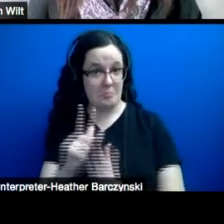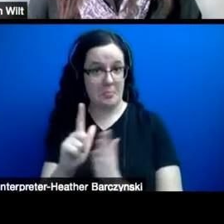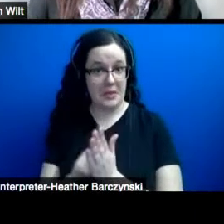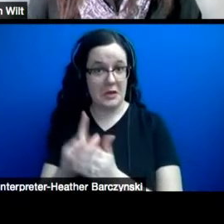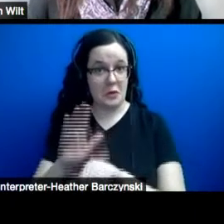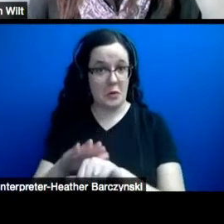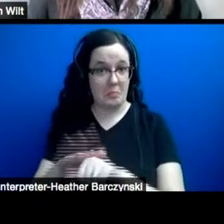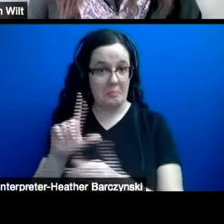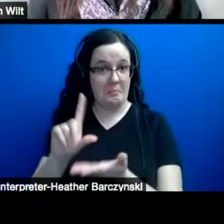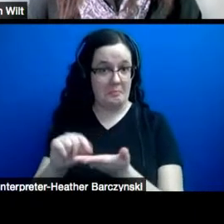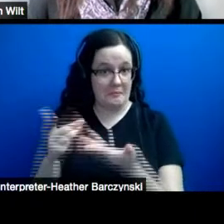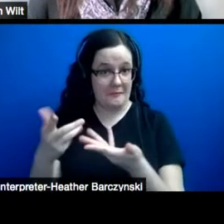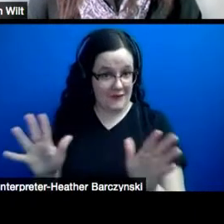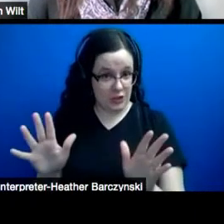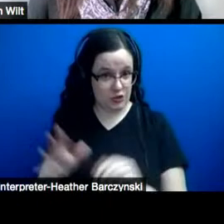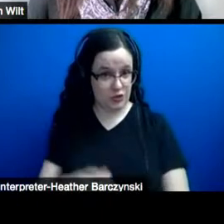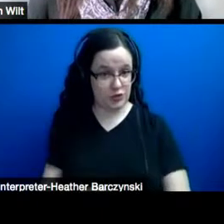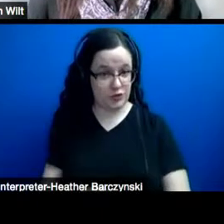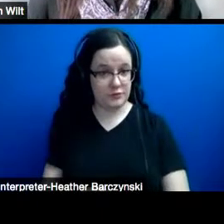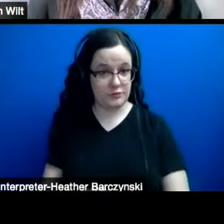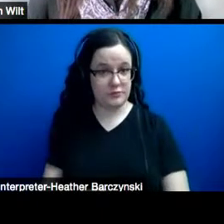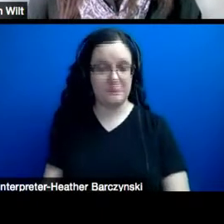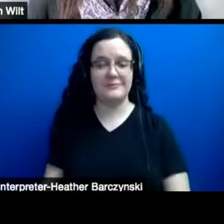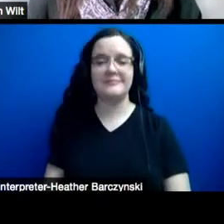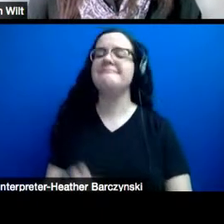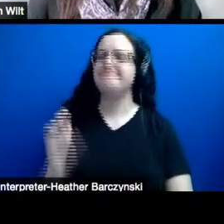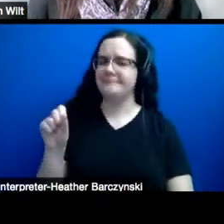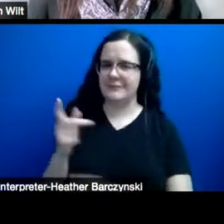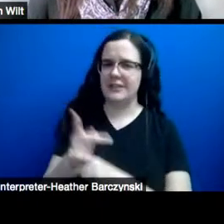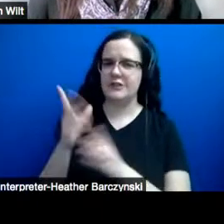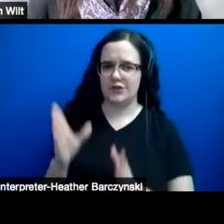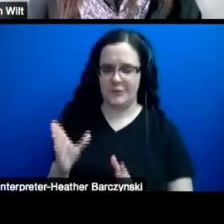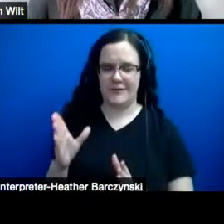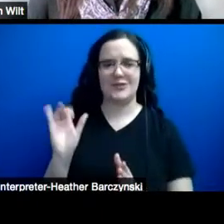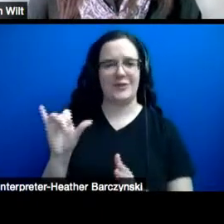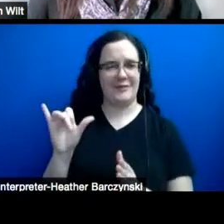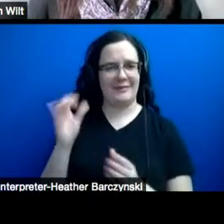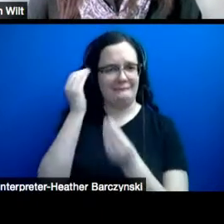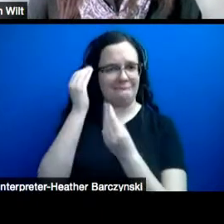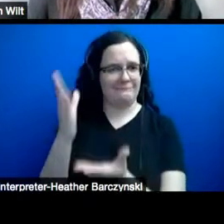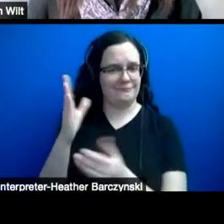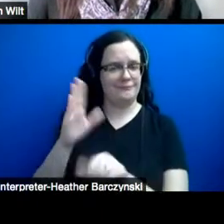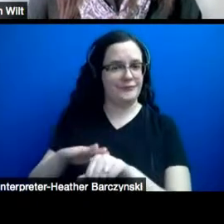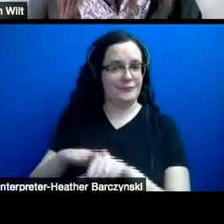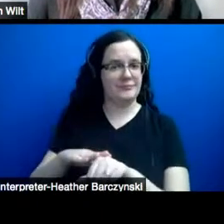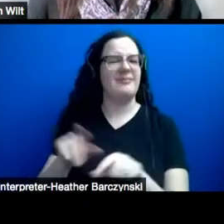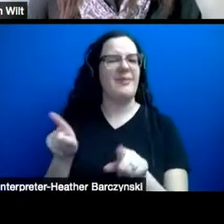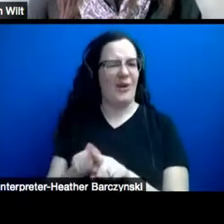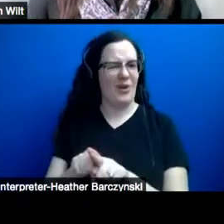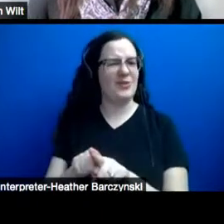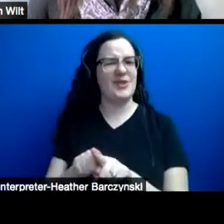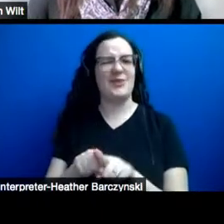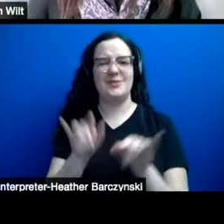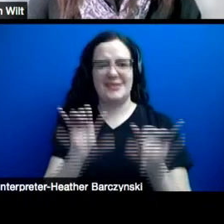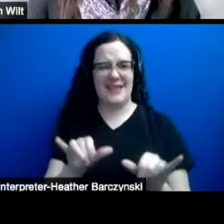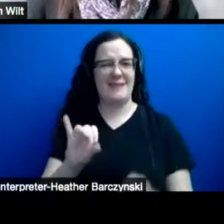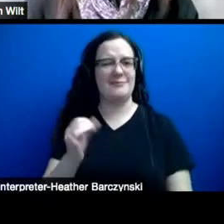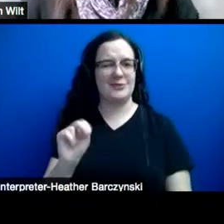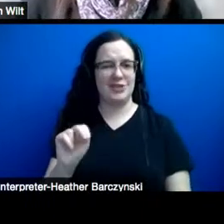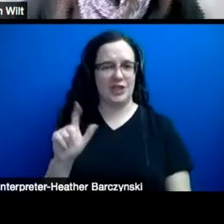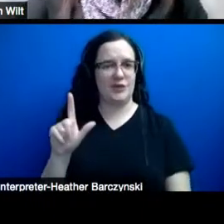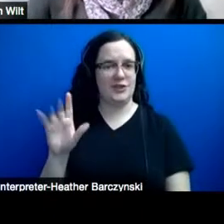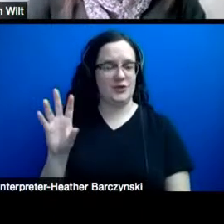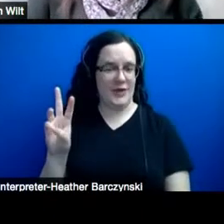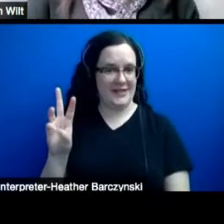this matter? Yes, Supervisor, the notice for this was also in the January 26th edition of the Daily